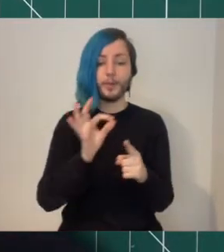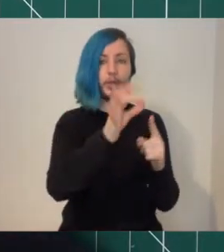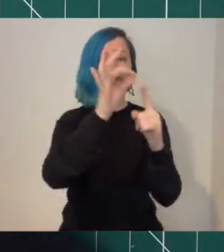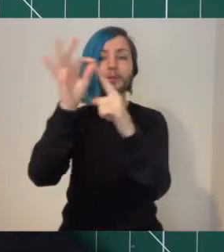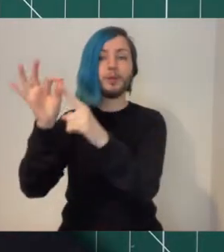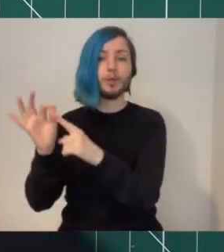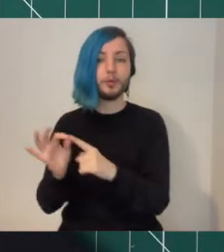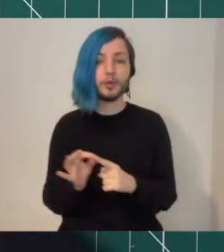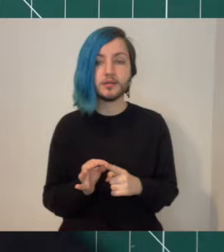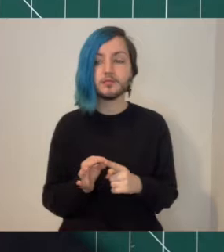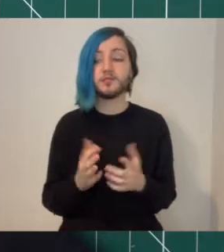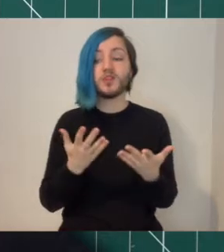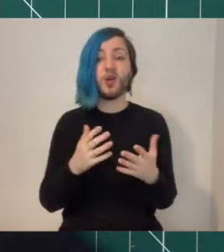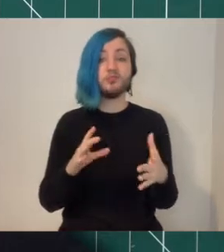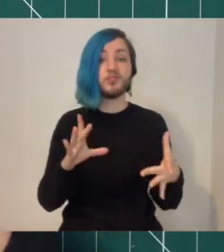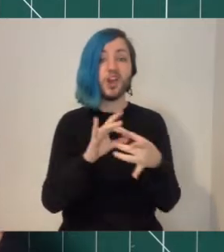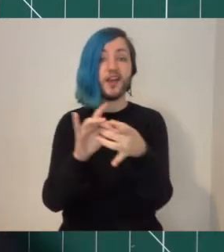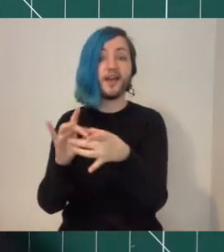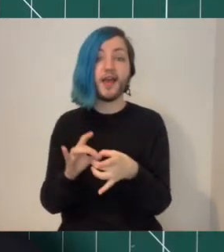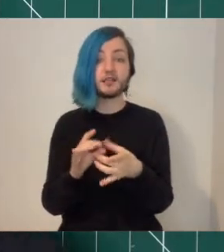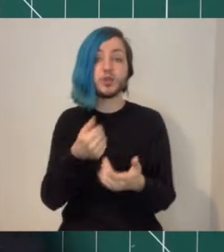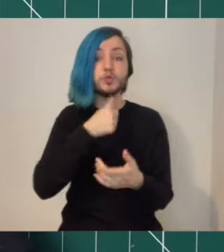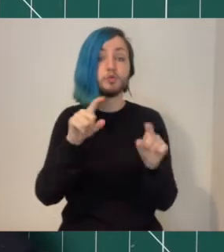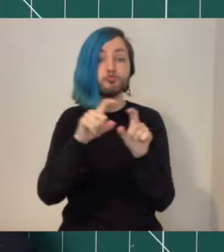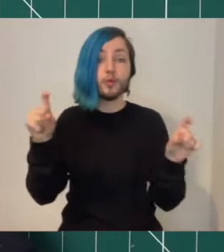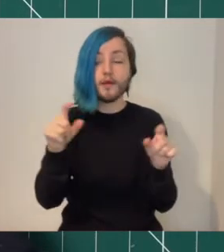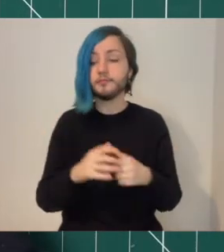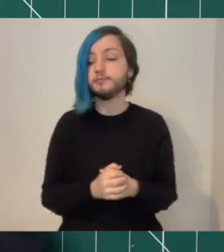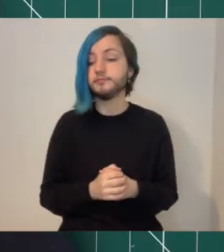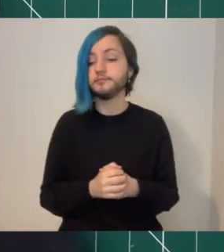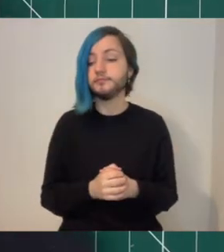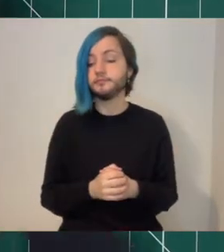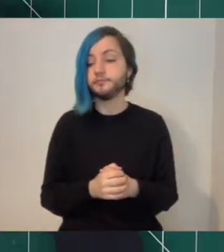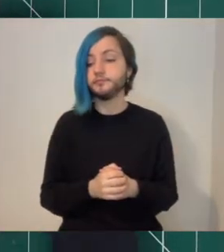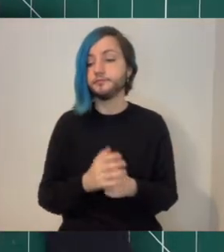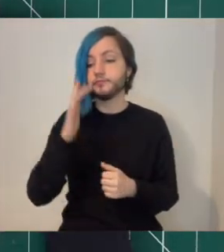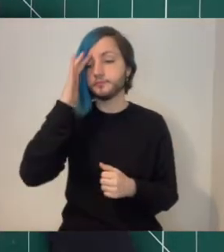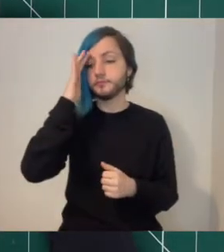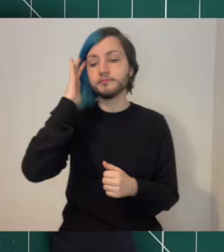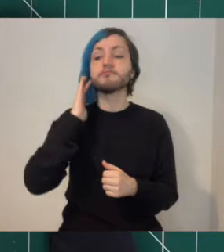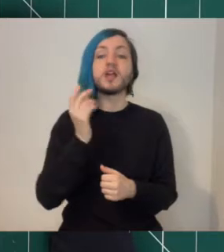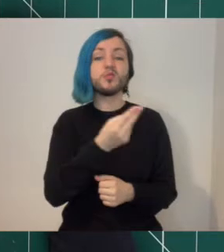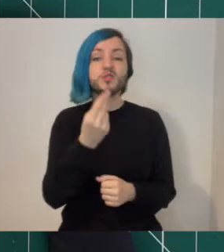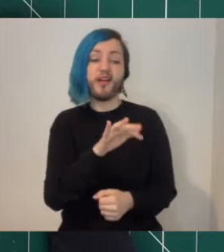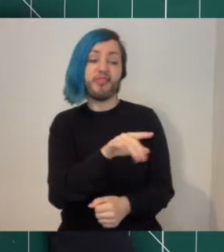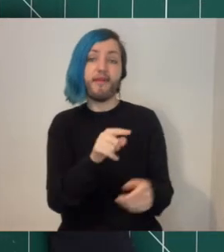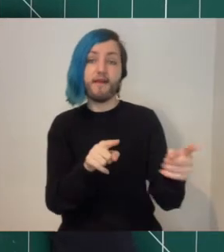your points at which you need to join the dots. You just need to then grab your ruler, and you'll have